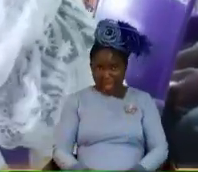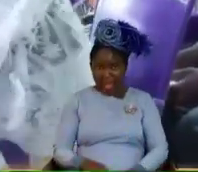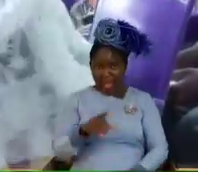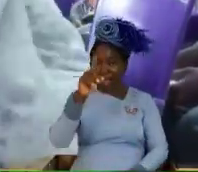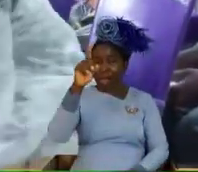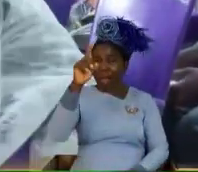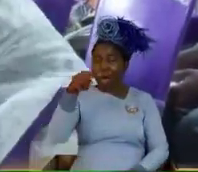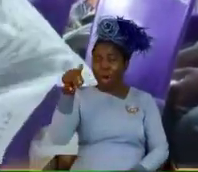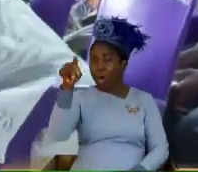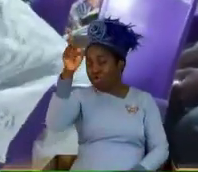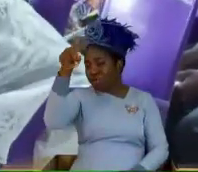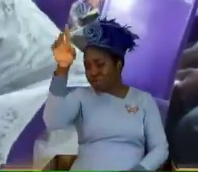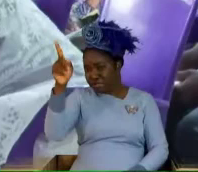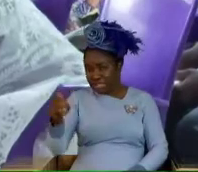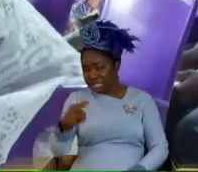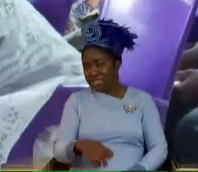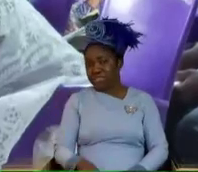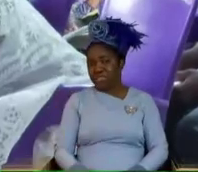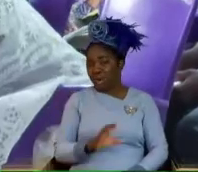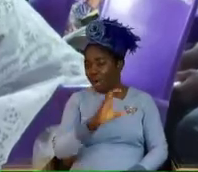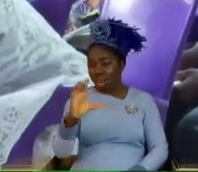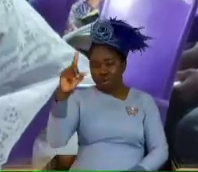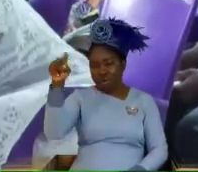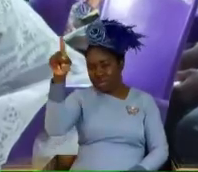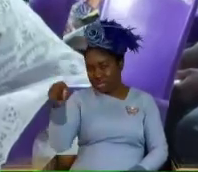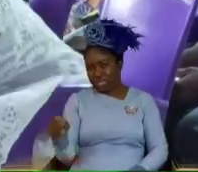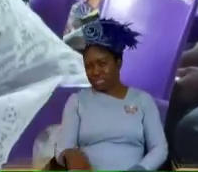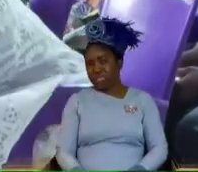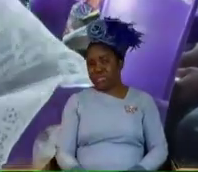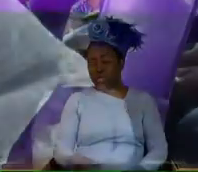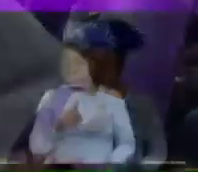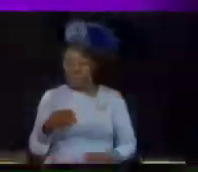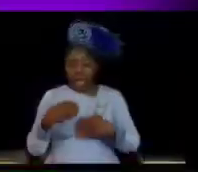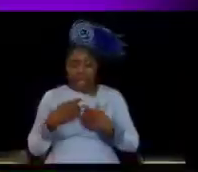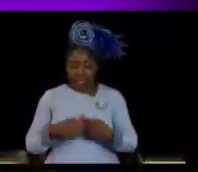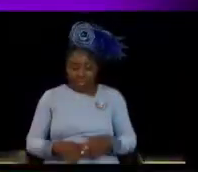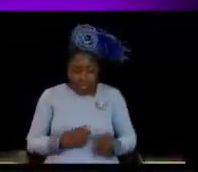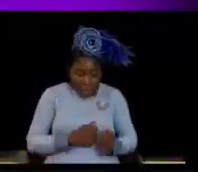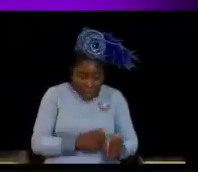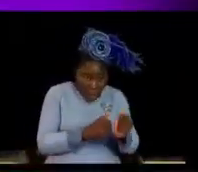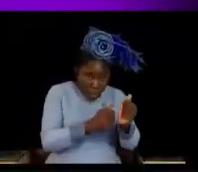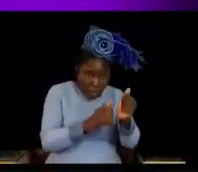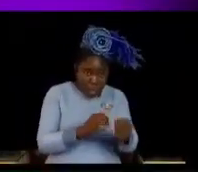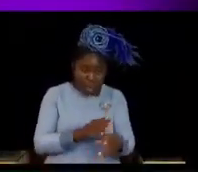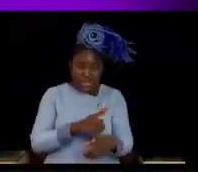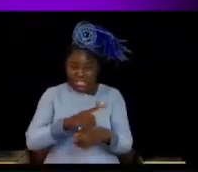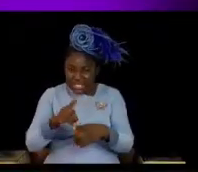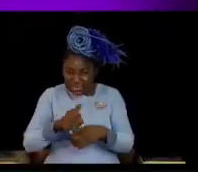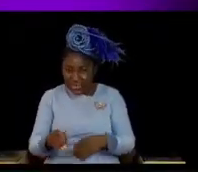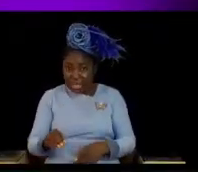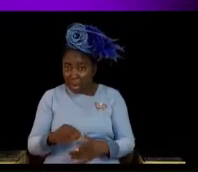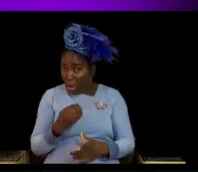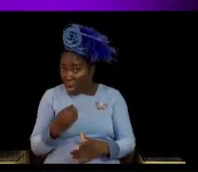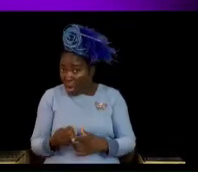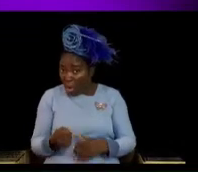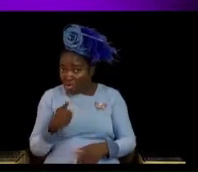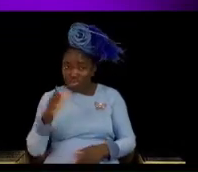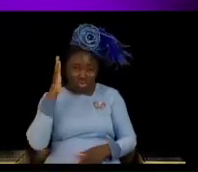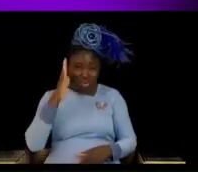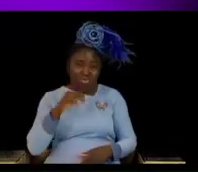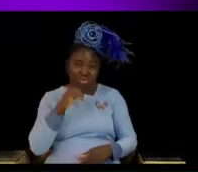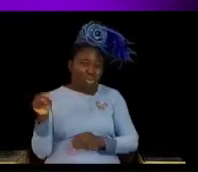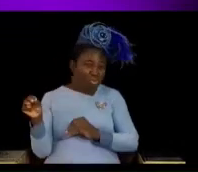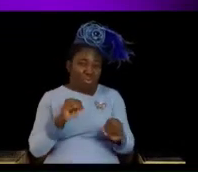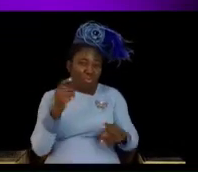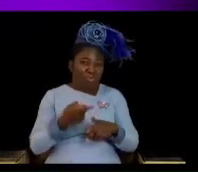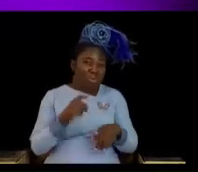100%. You have to follow through that discipline. You won't move from where you are. Here you